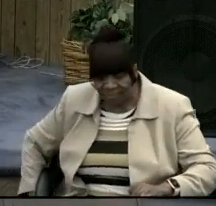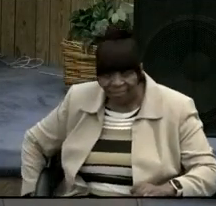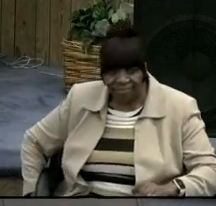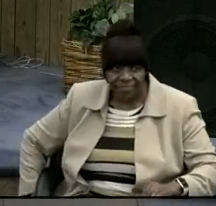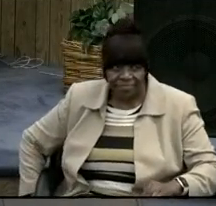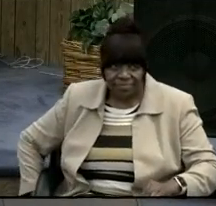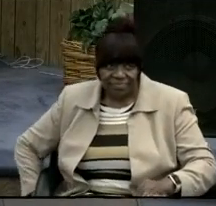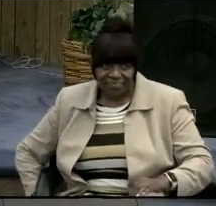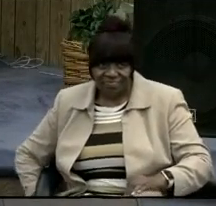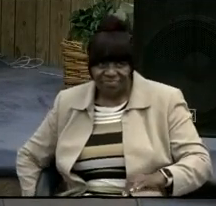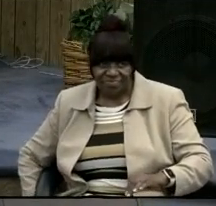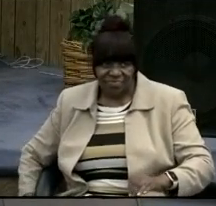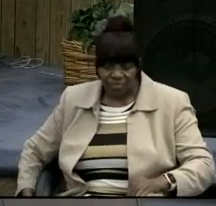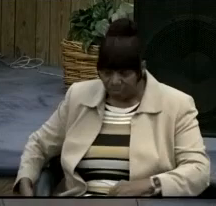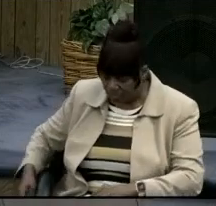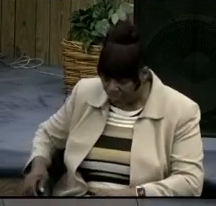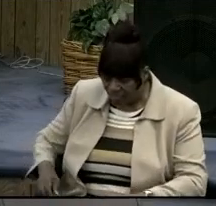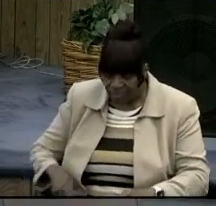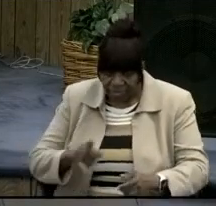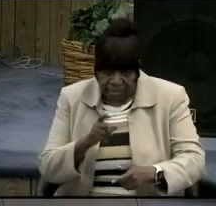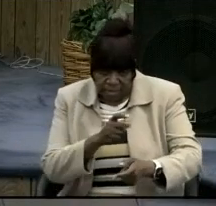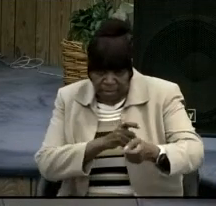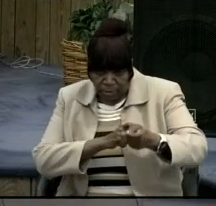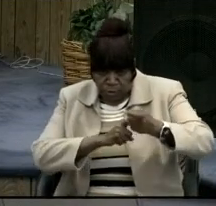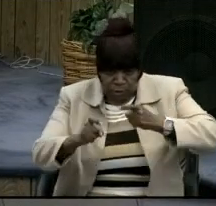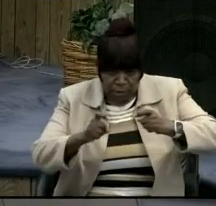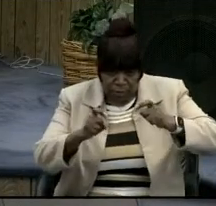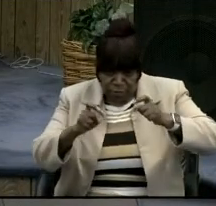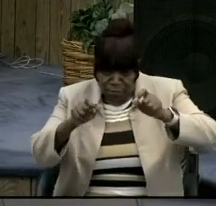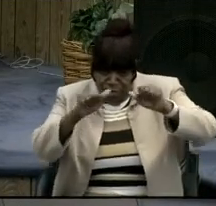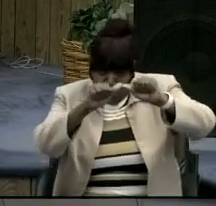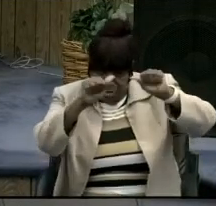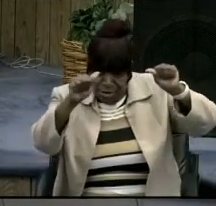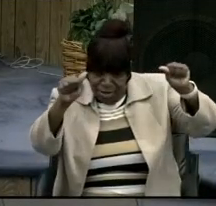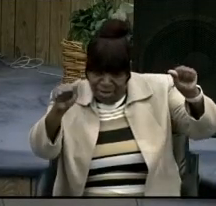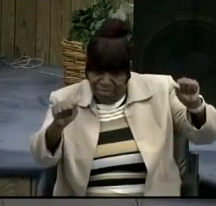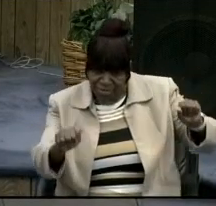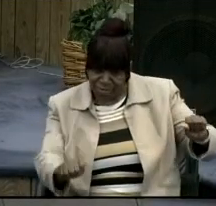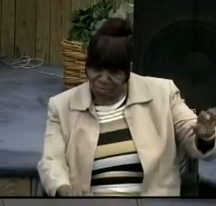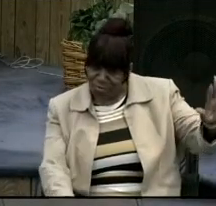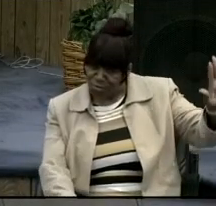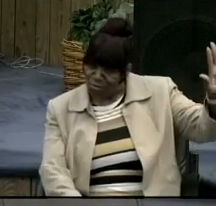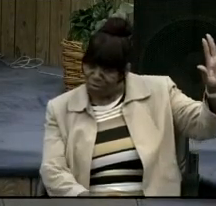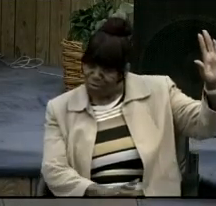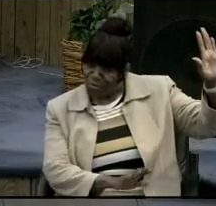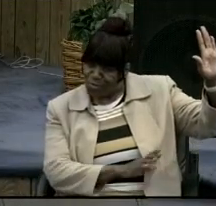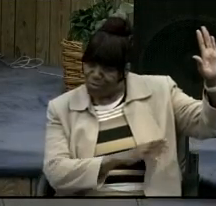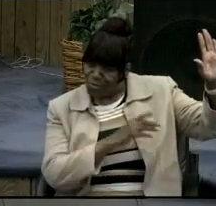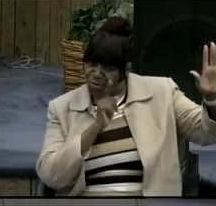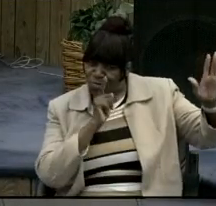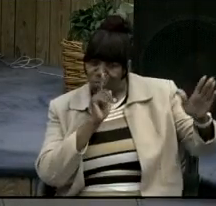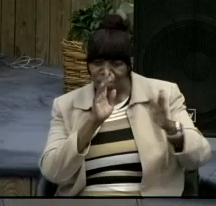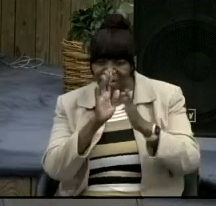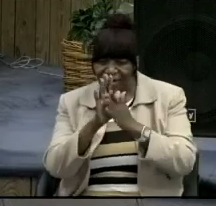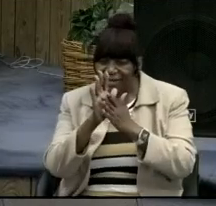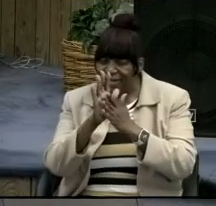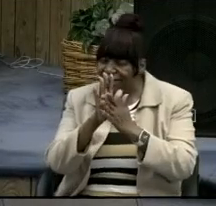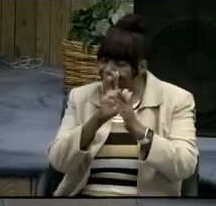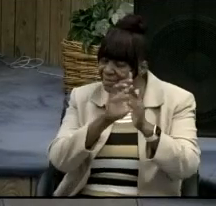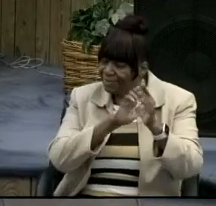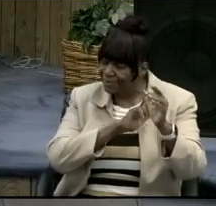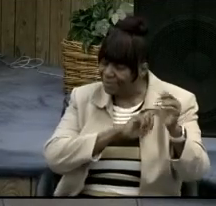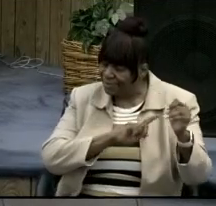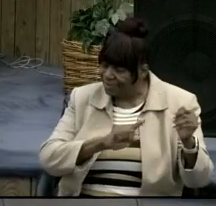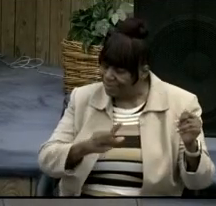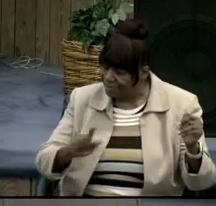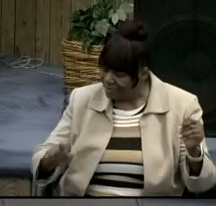mercy. There's been a shift in the atmosphere. Hallelujah. And for the good, praise the Lord for that.